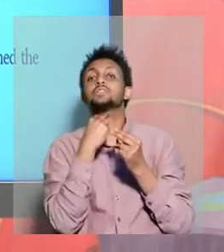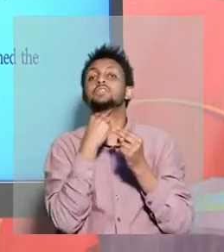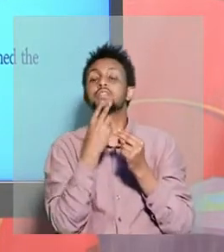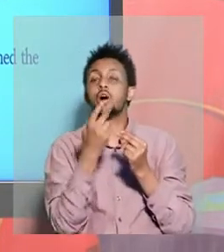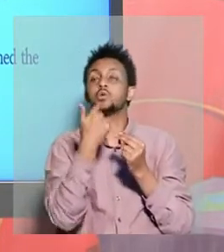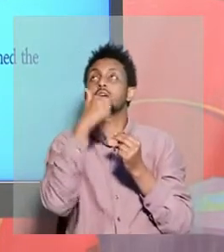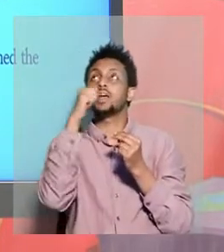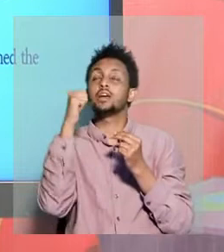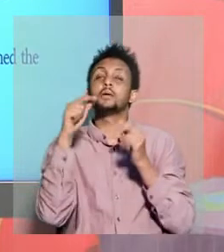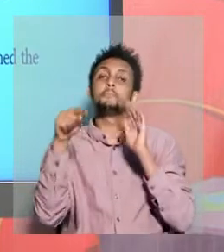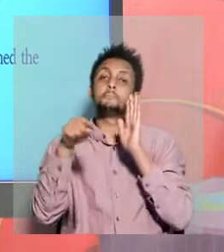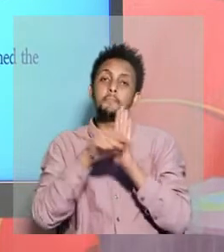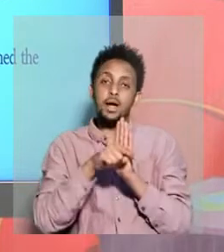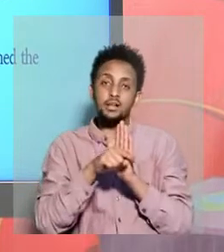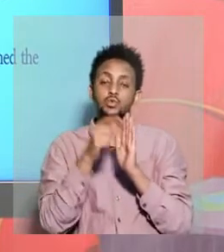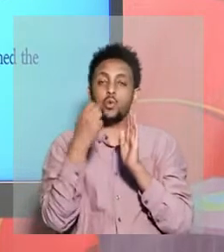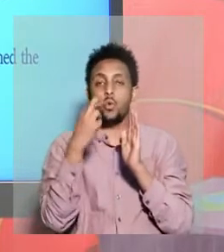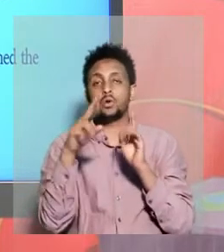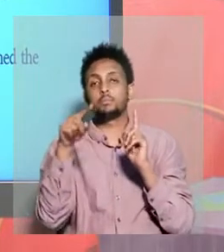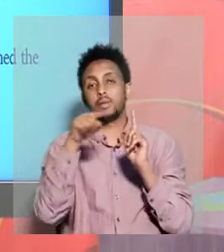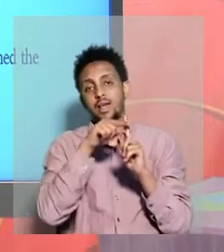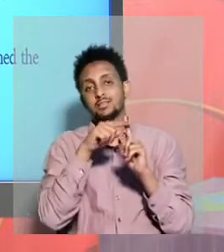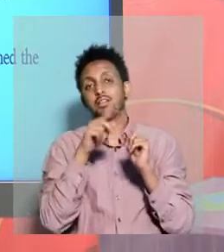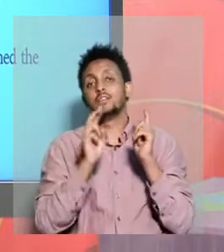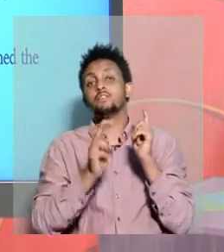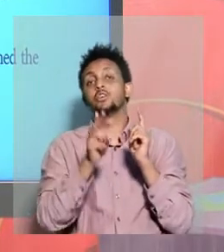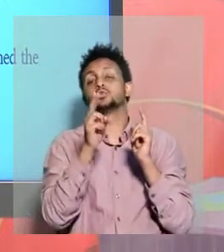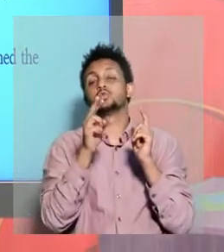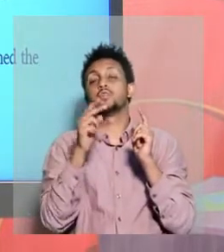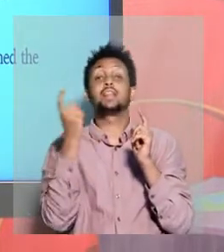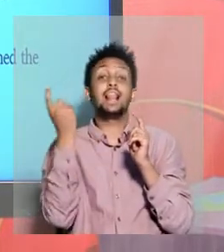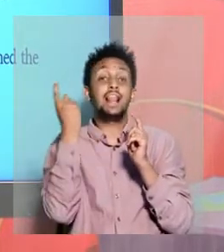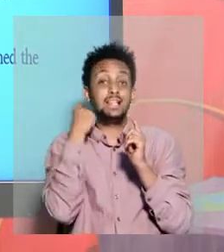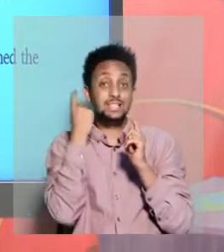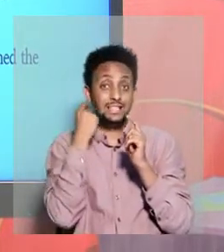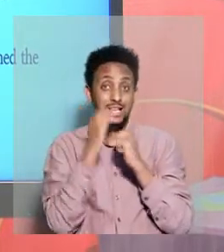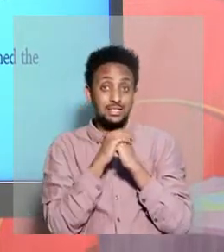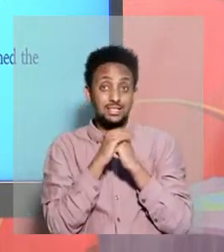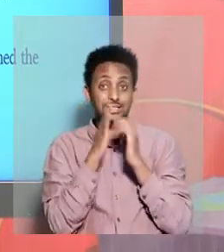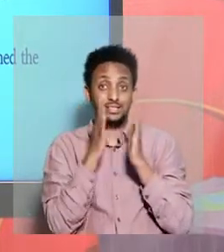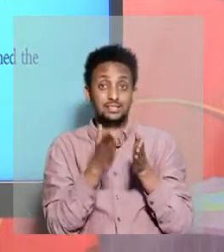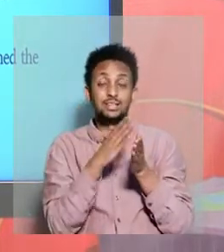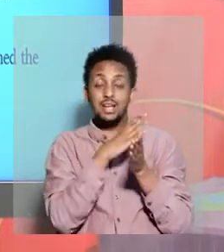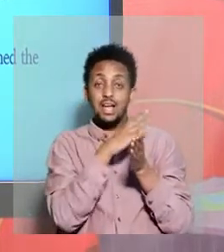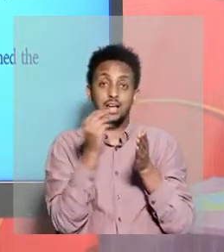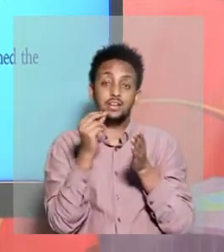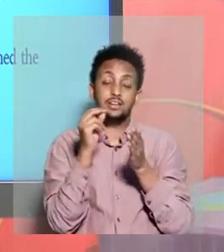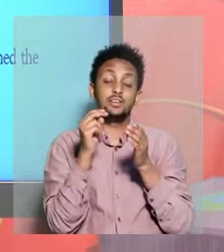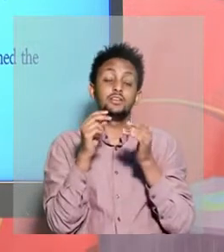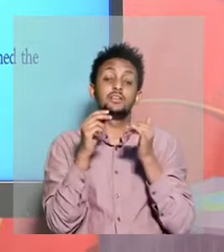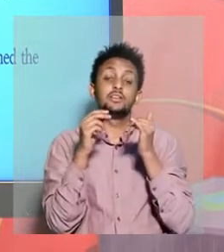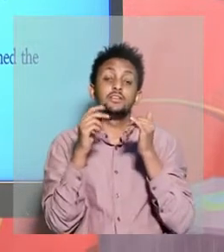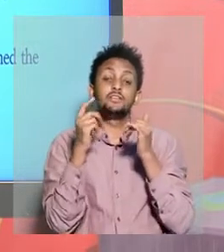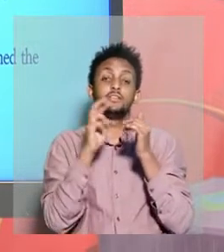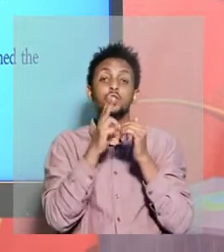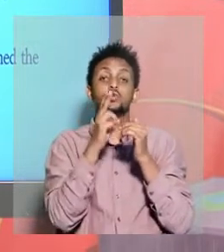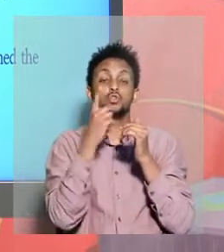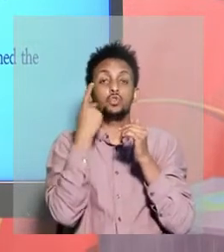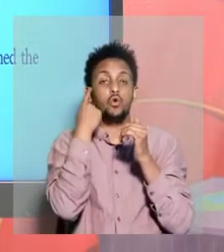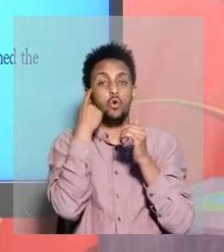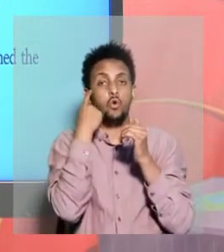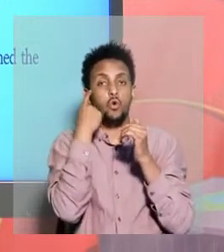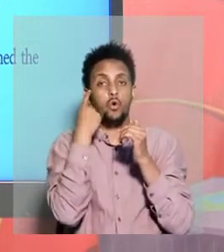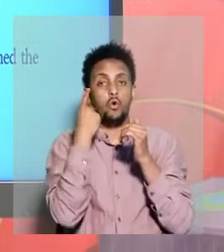in air minus or plus the velocity of the listener over v plus or minus the velocity of the